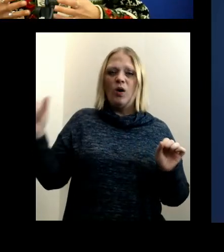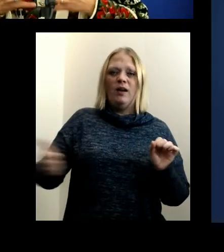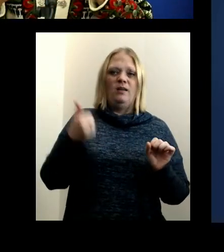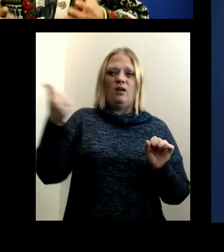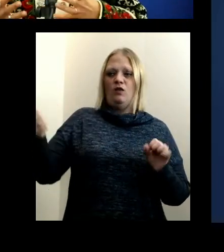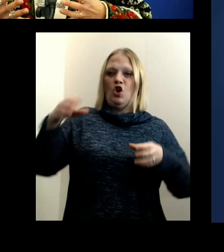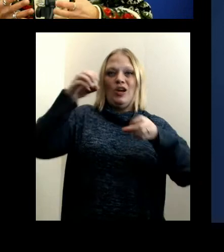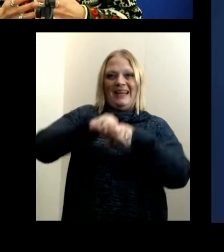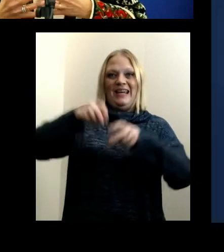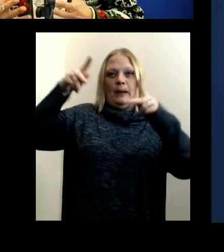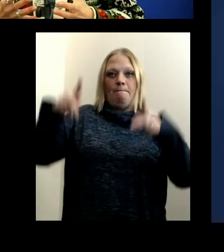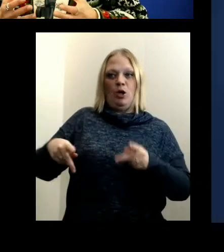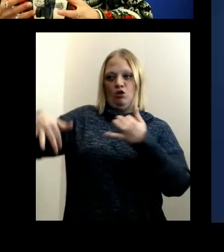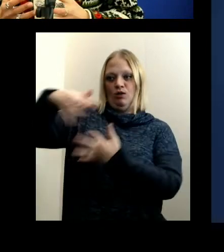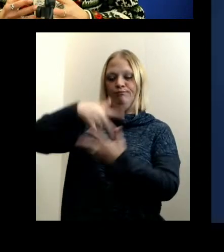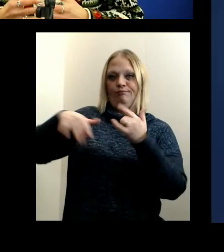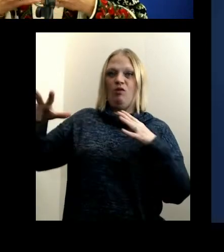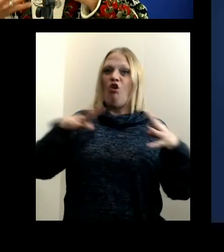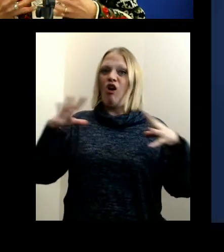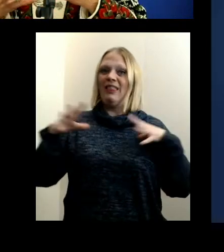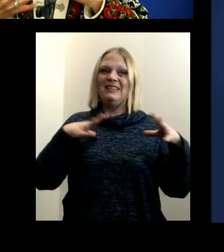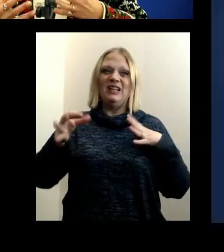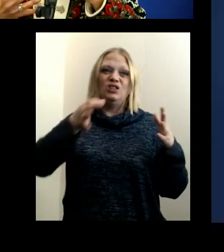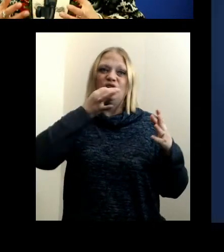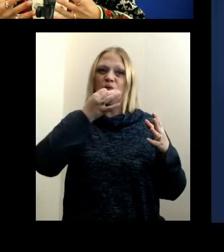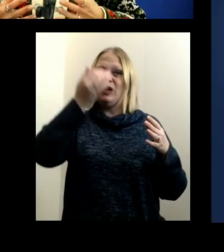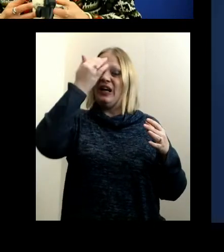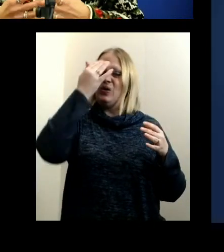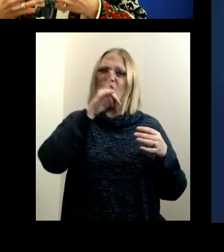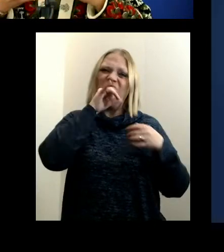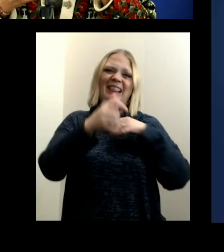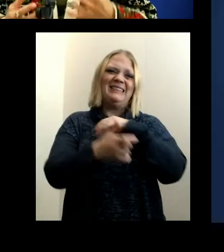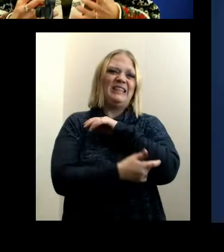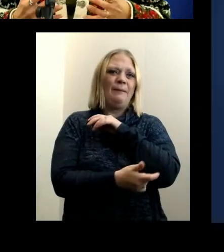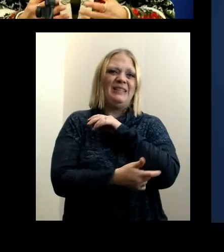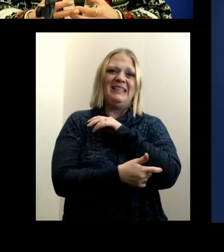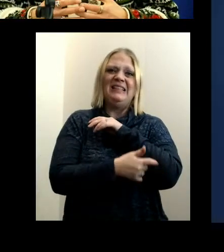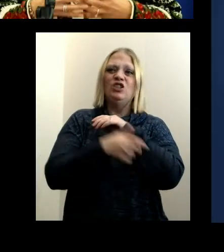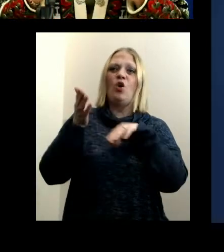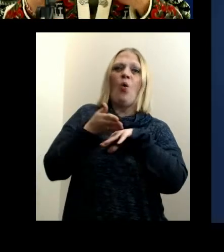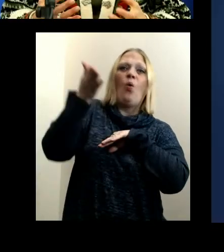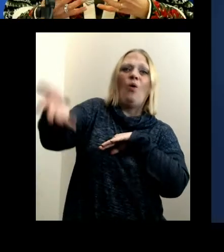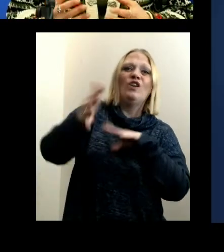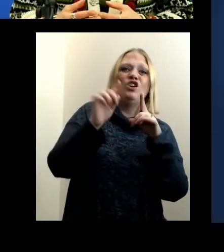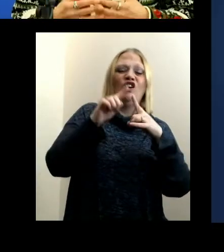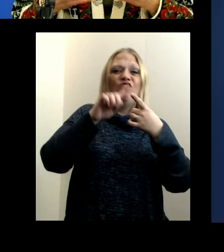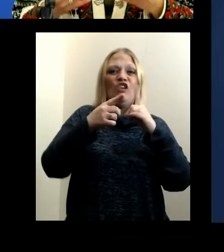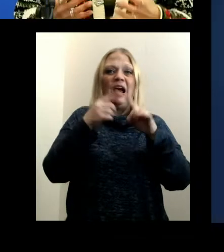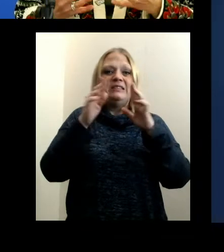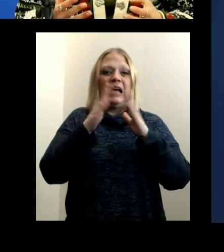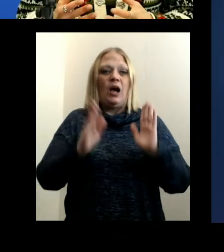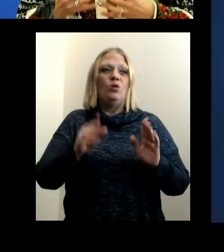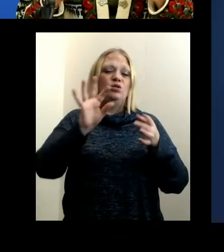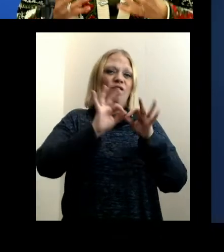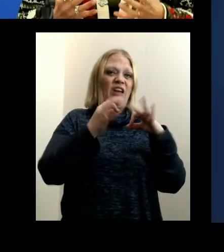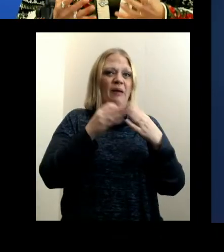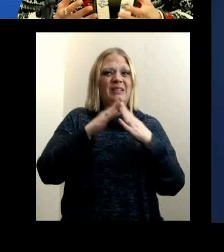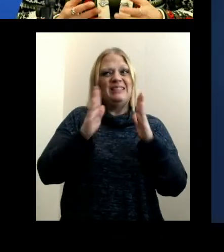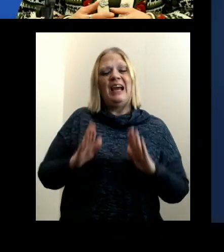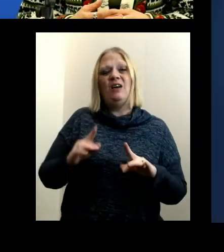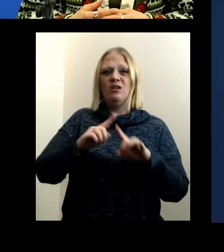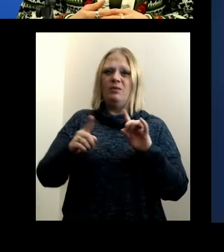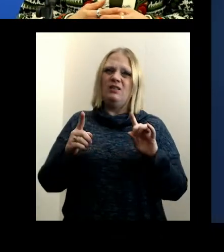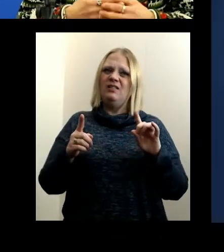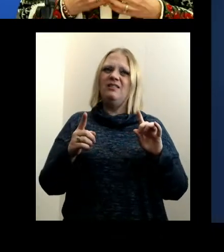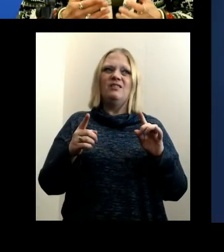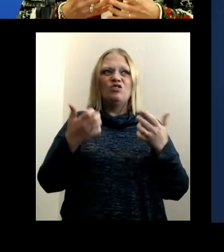in-person gatherings. The holidays are coming up. I know it's really tempting to go over your friend's house or your family's house that you usually do, but let's make it